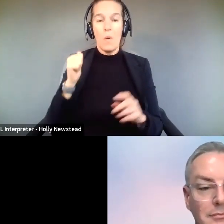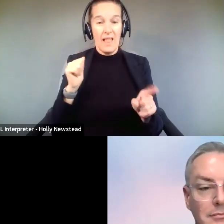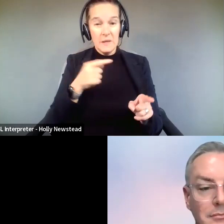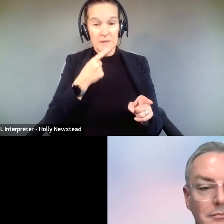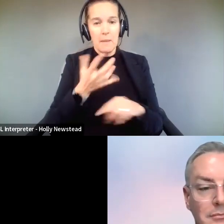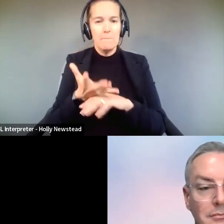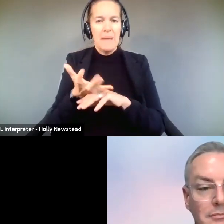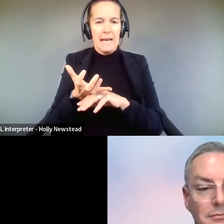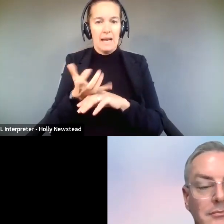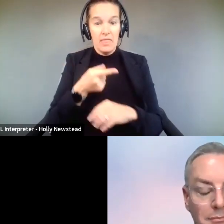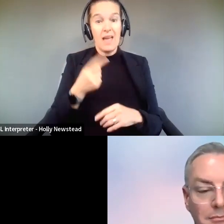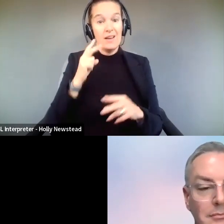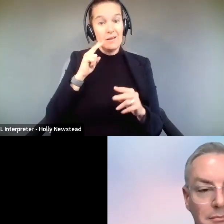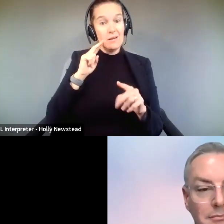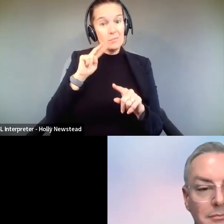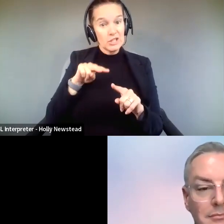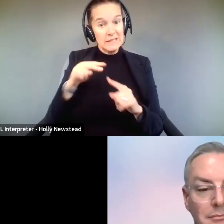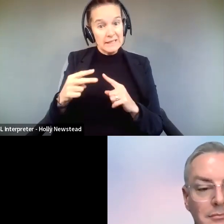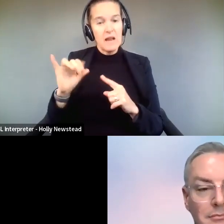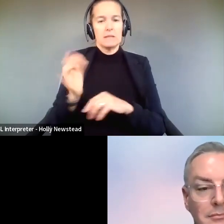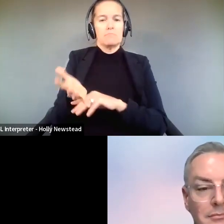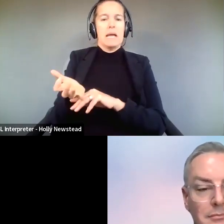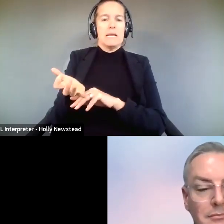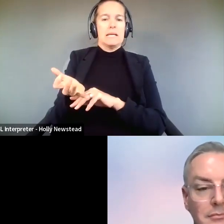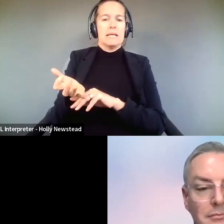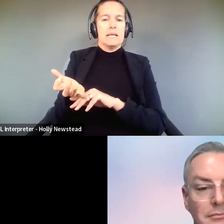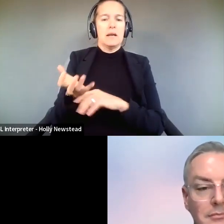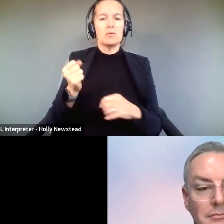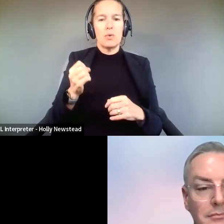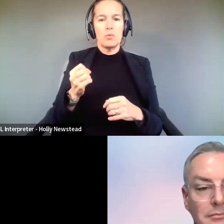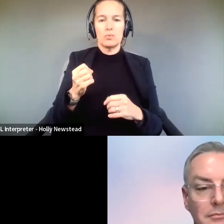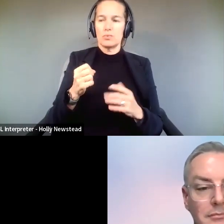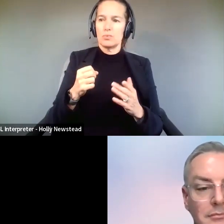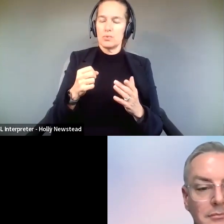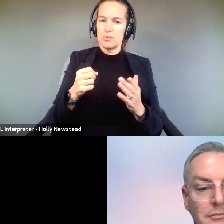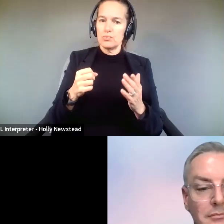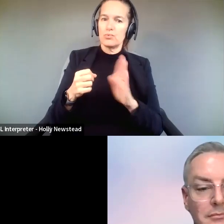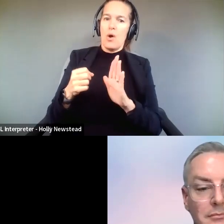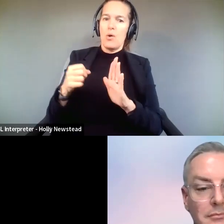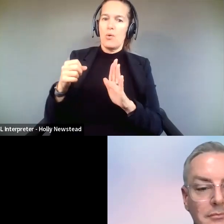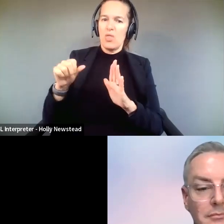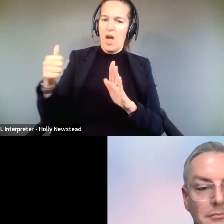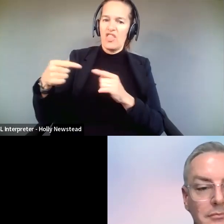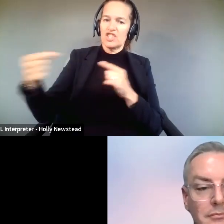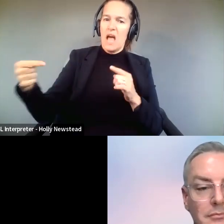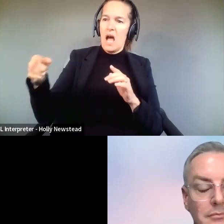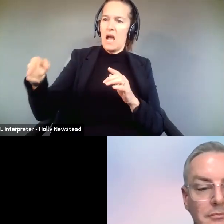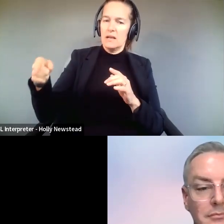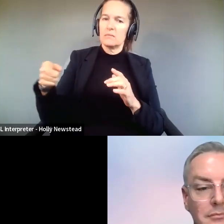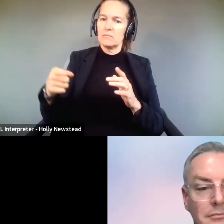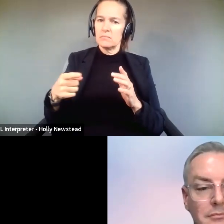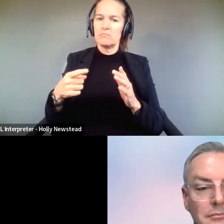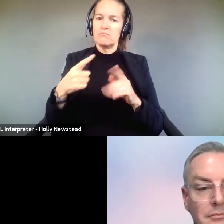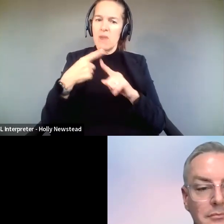They saw that as begging, to put forth before the other side in a trial affirmative and